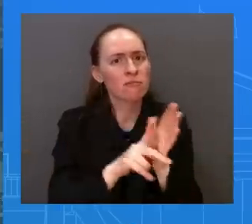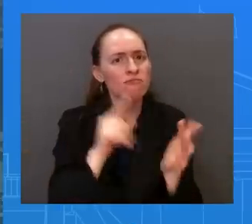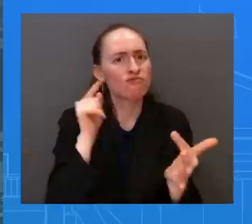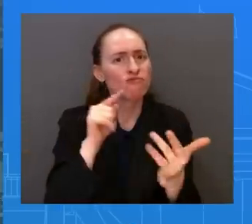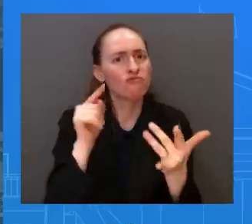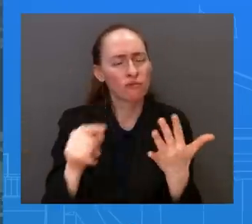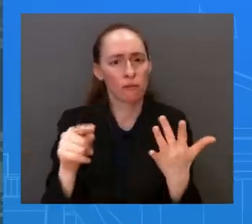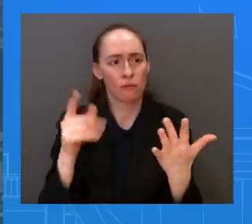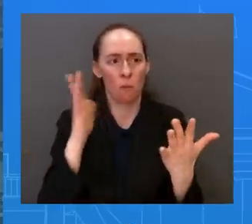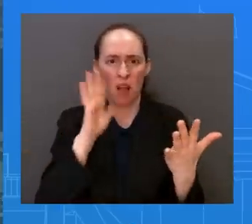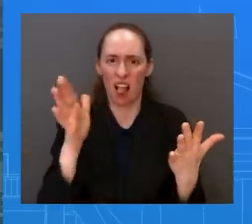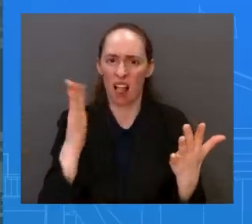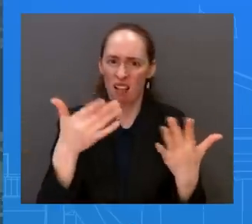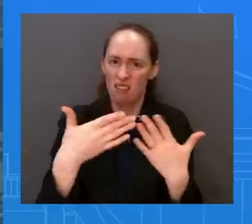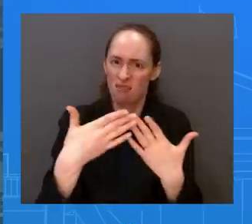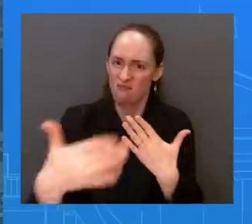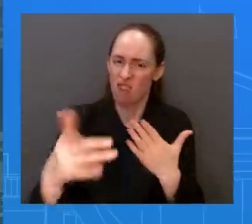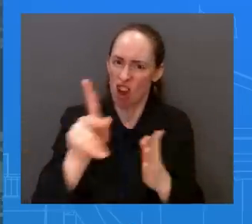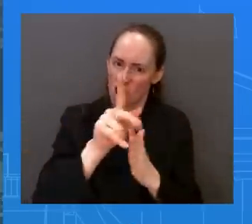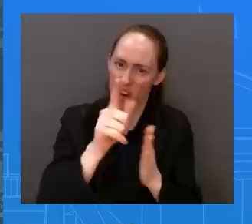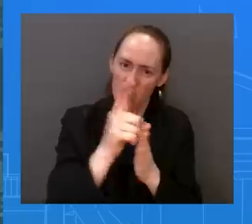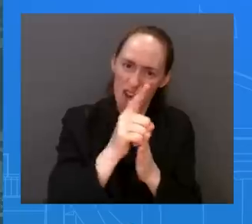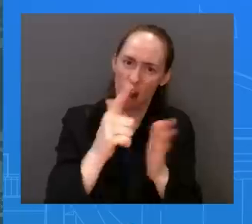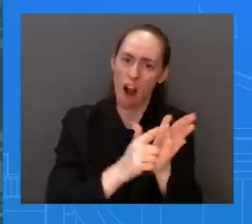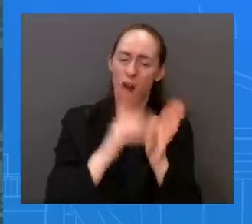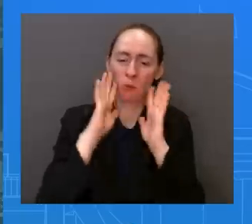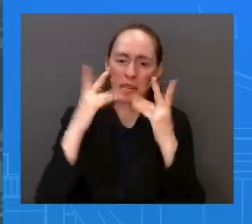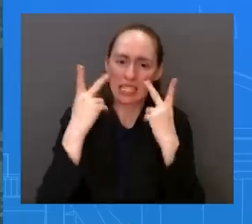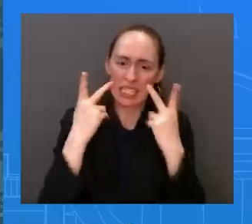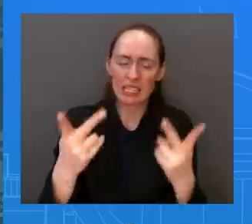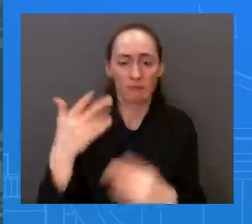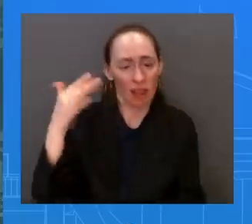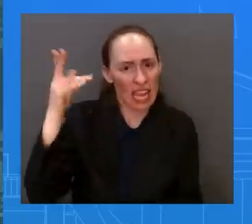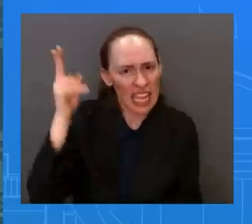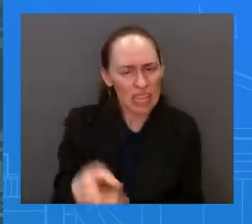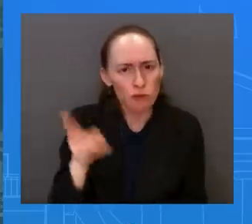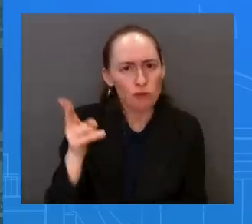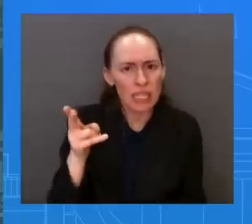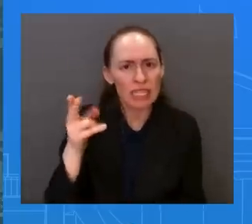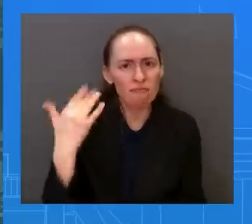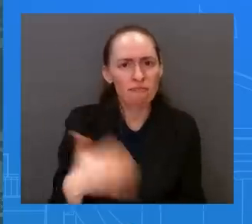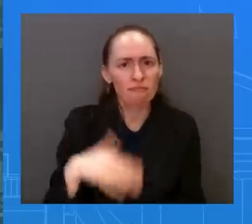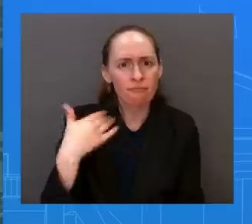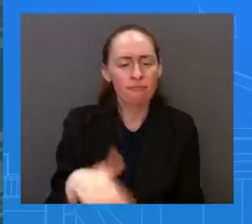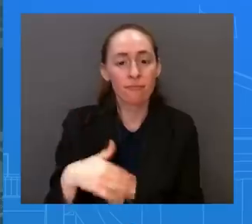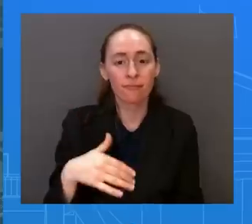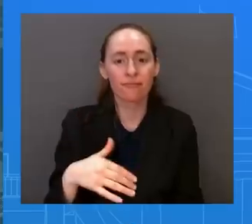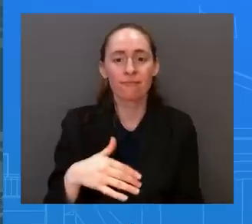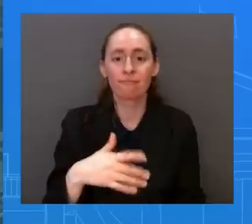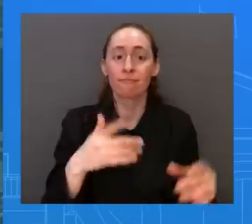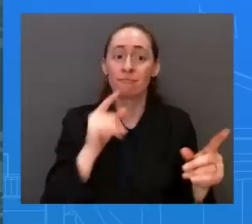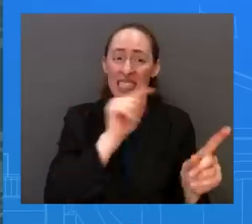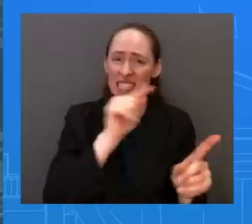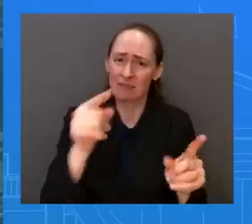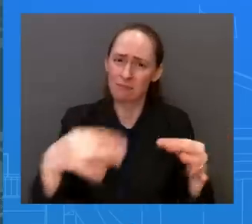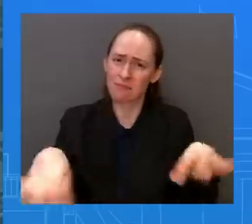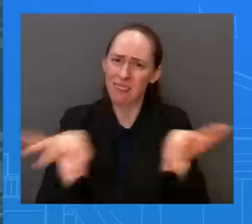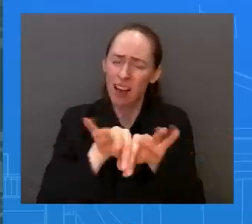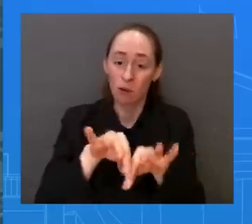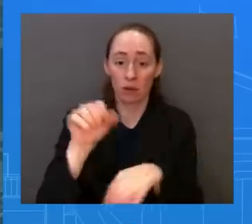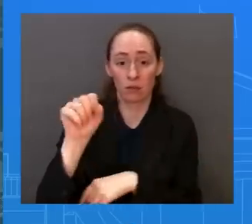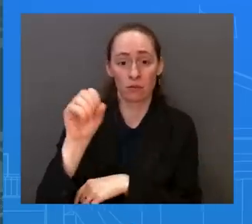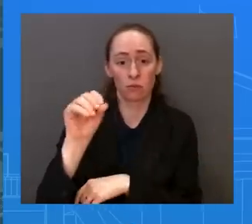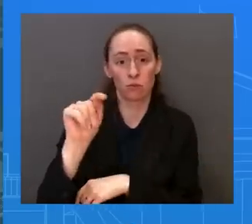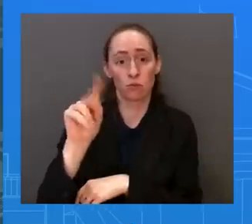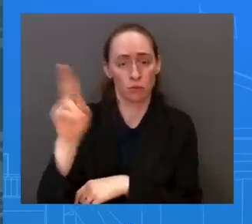law, that was historic. And all of those pieces matter. And I think the State of the Union, he'll have an opportunity to speak directly to the